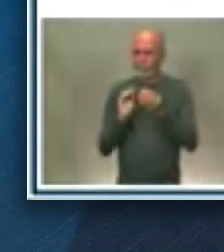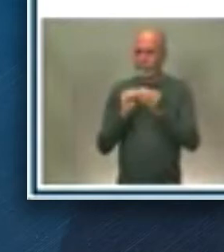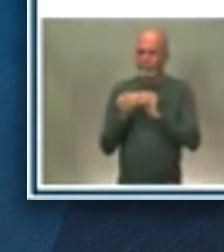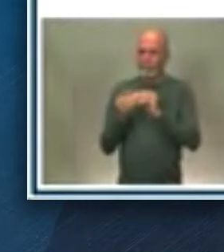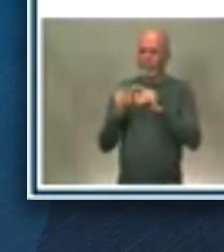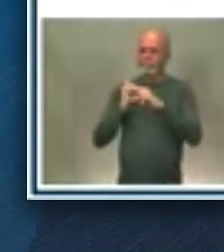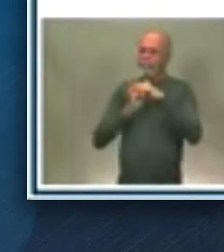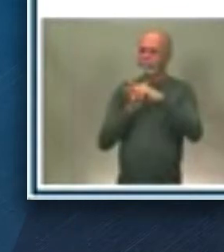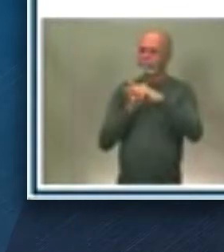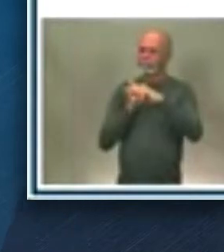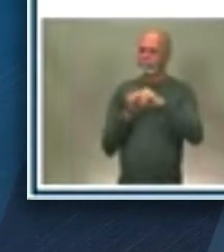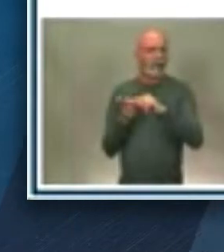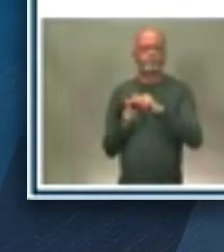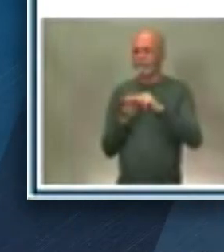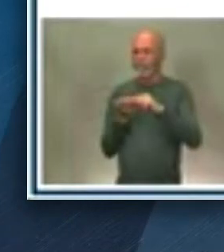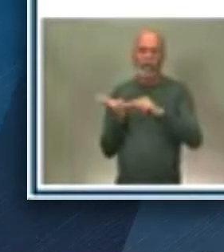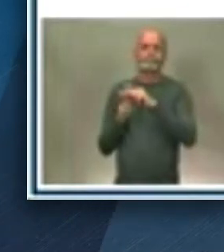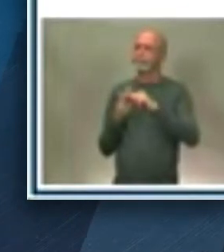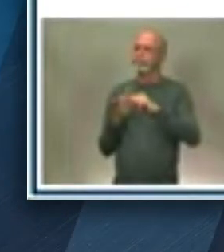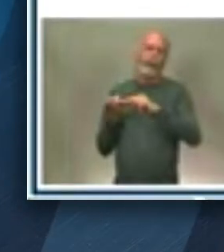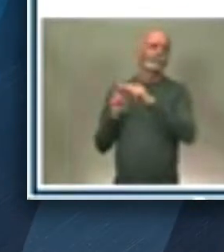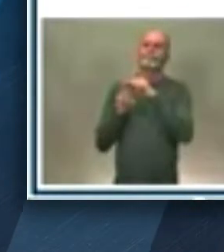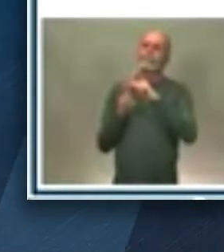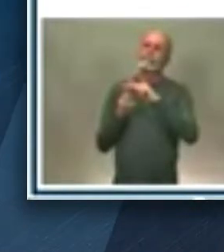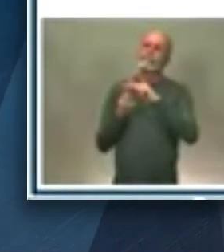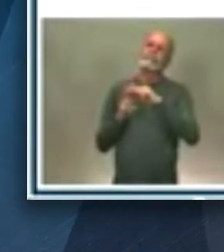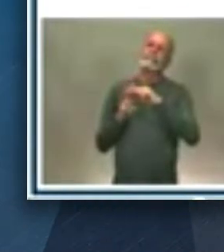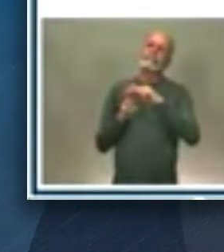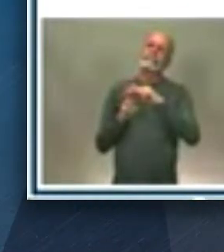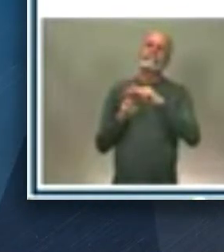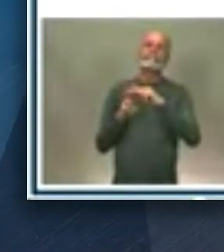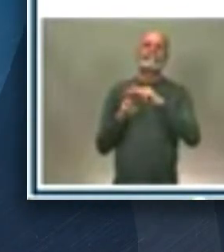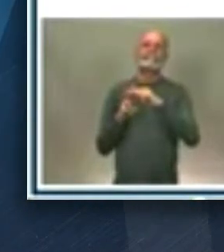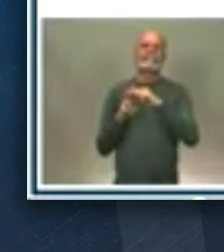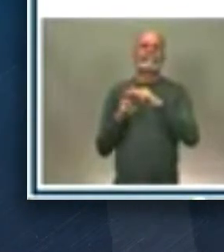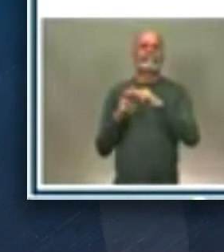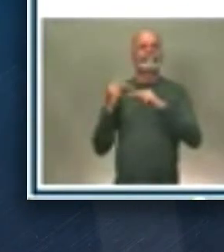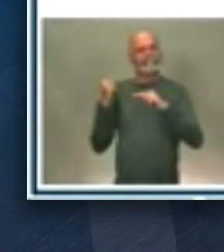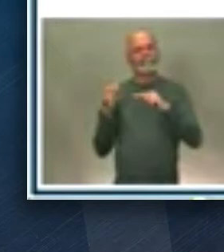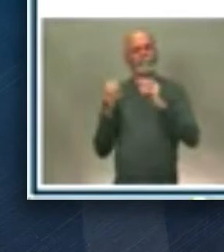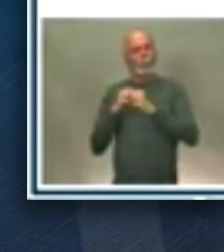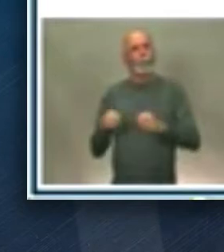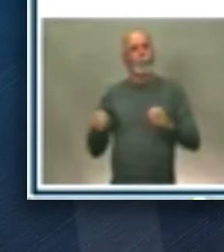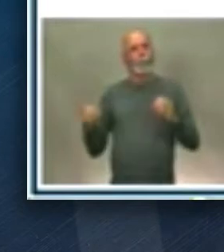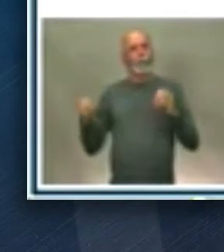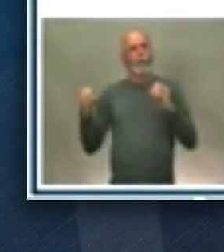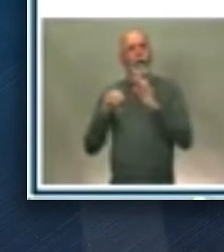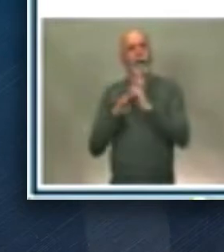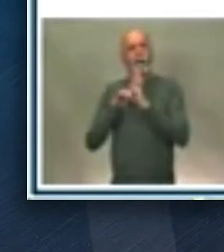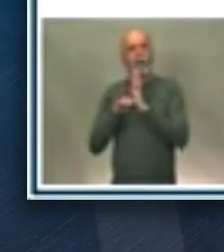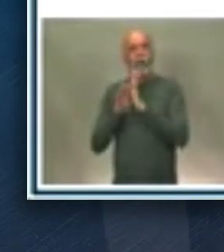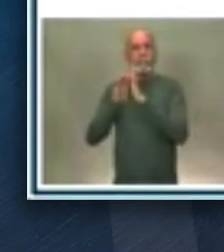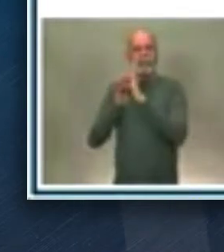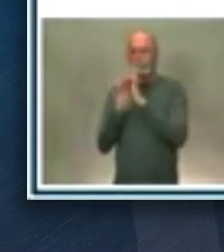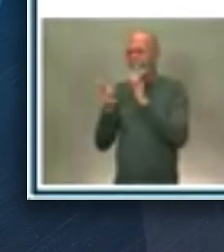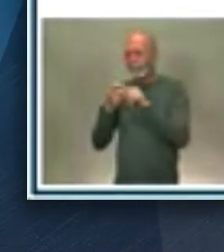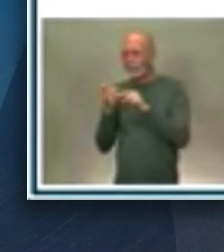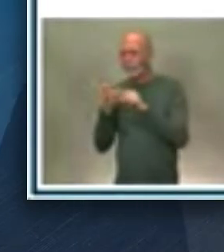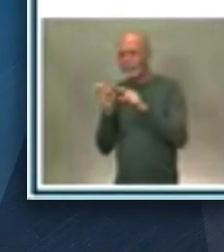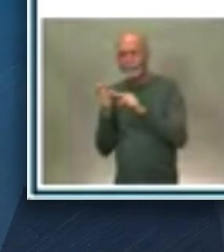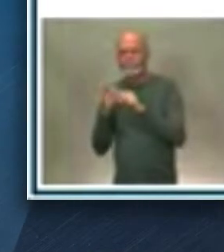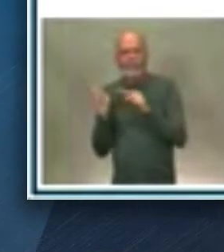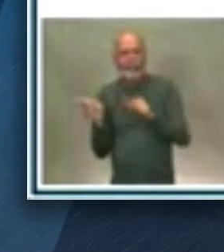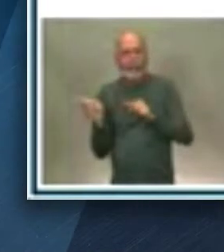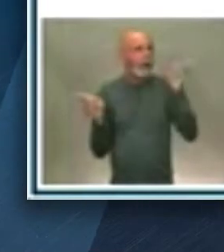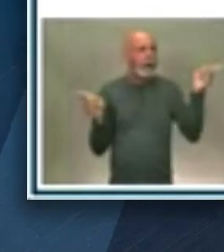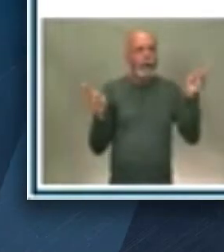the average number of cases, that we're seeing over time. The context of the cases right now, we're